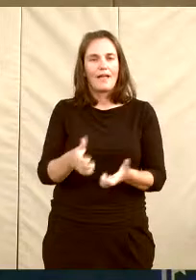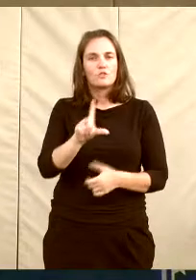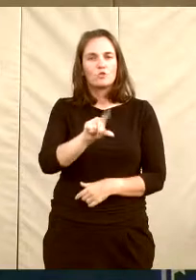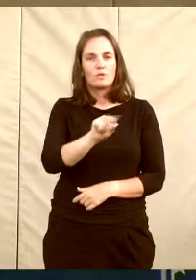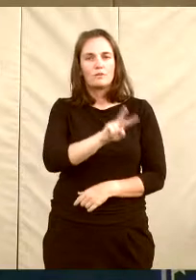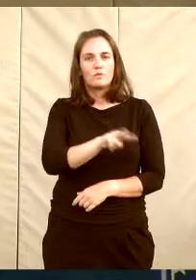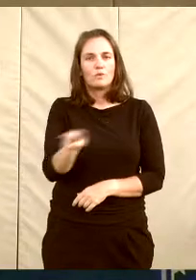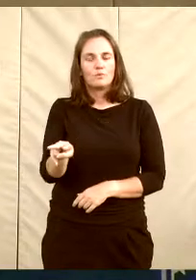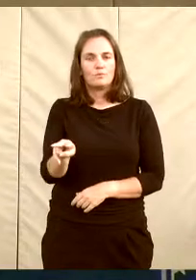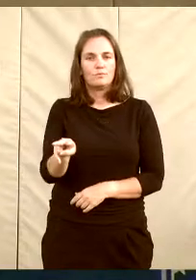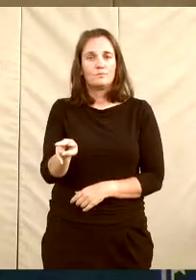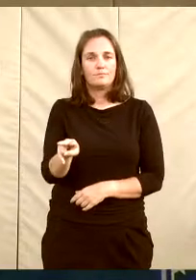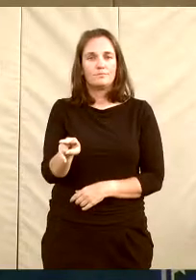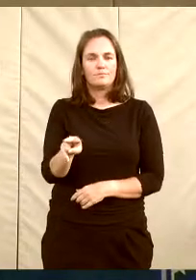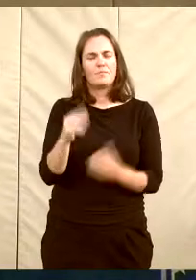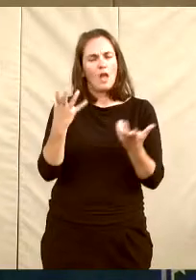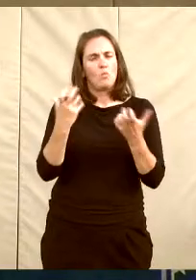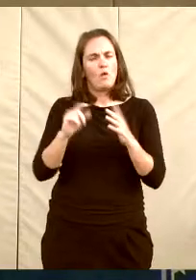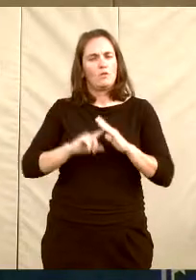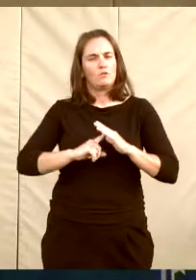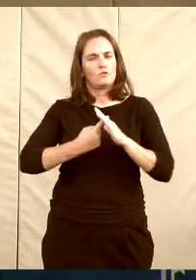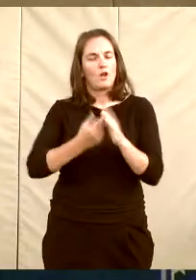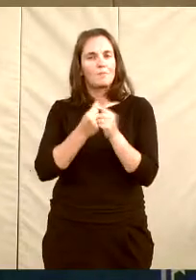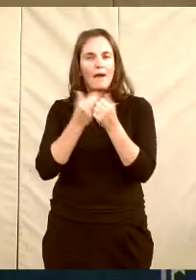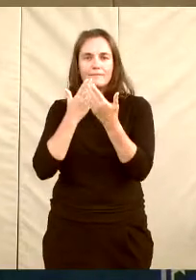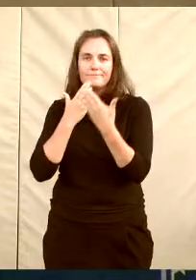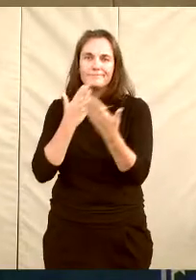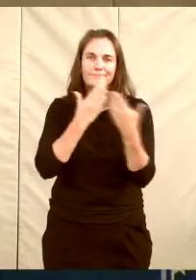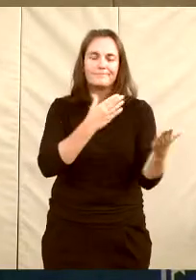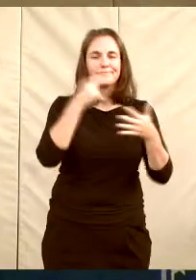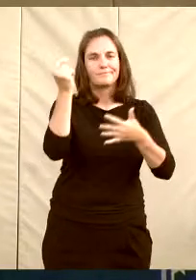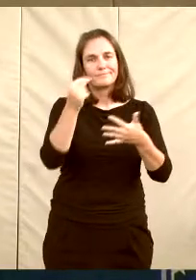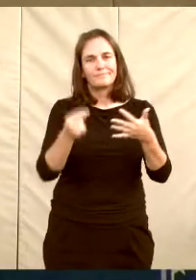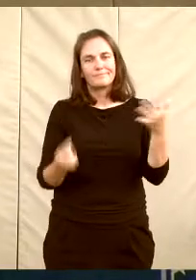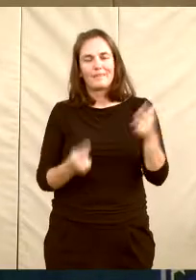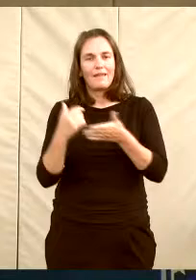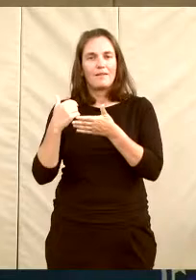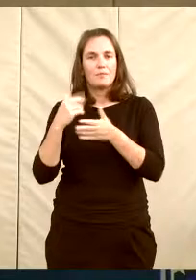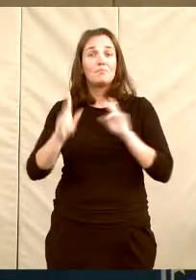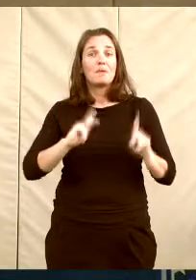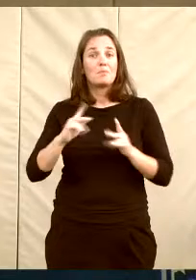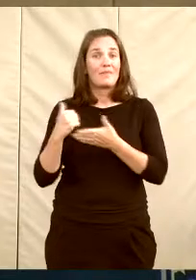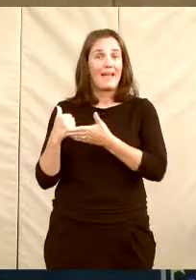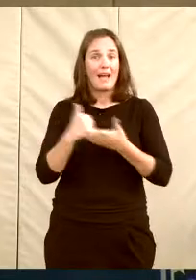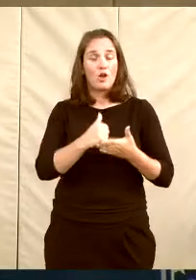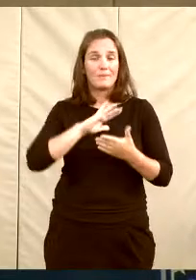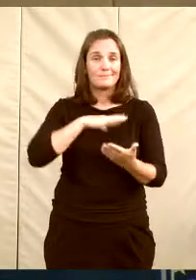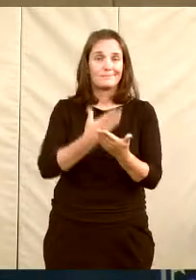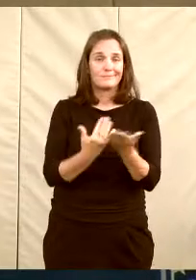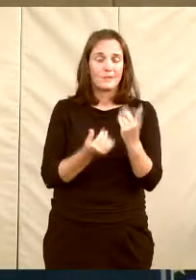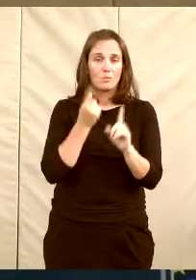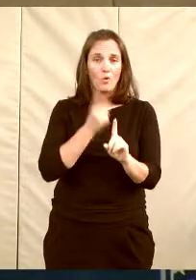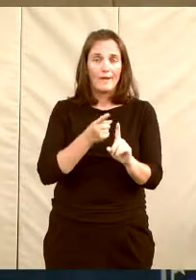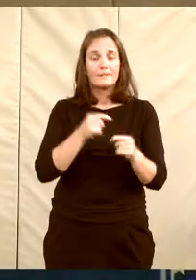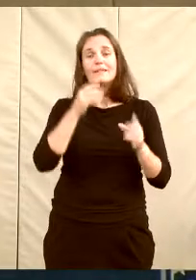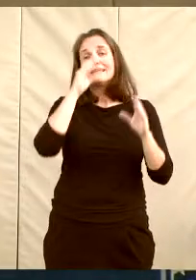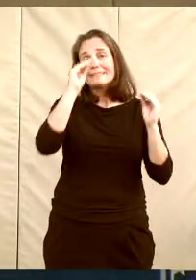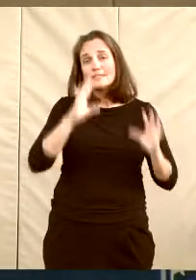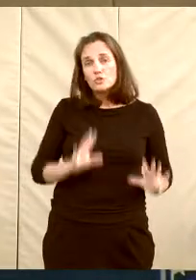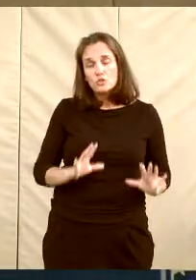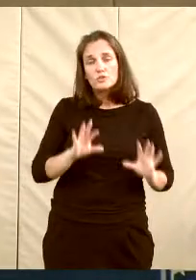2022. I wanted to start by thanking everyone that has helped us get to this point. Our teachers, family